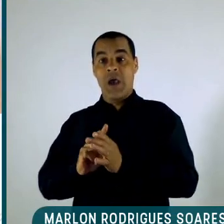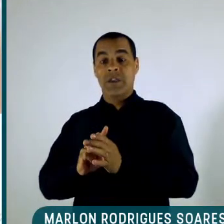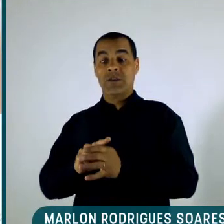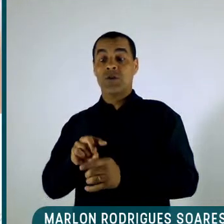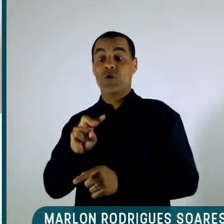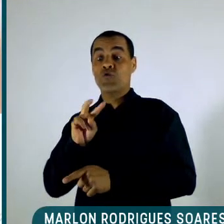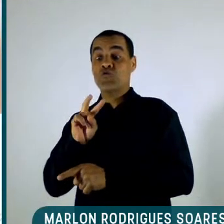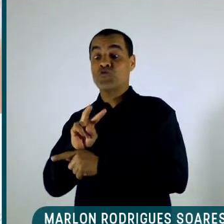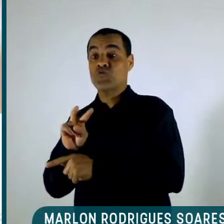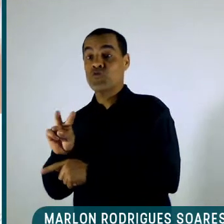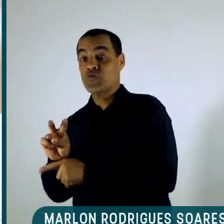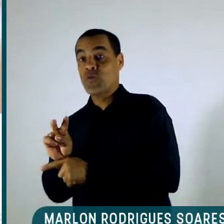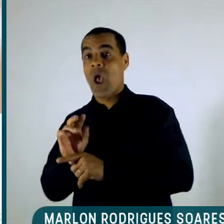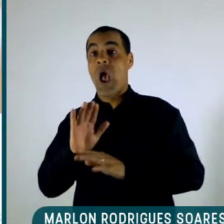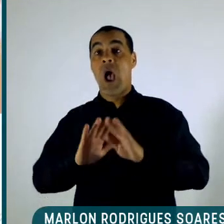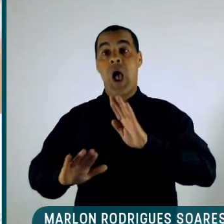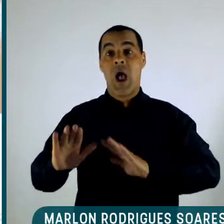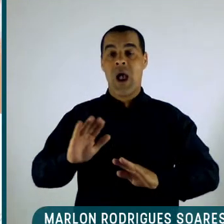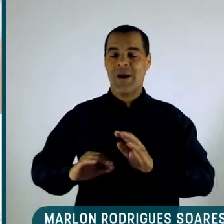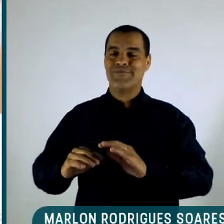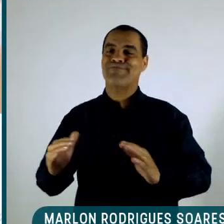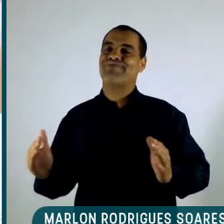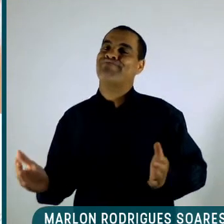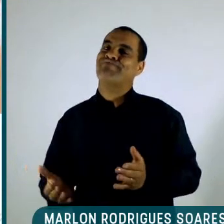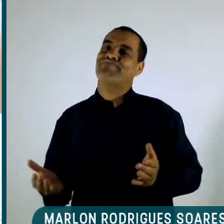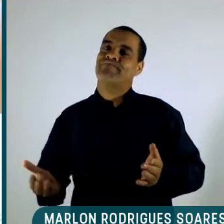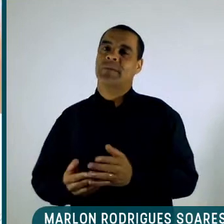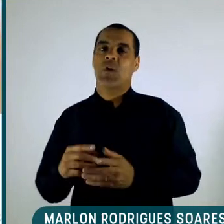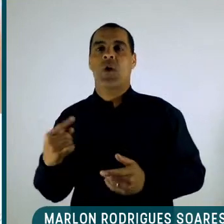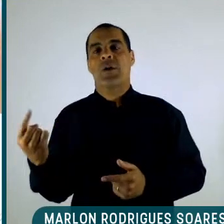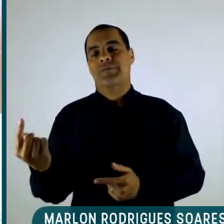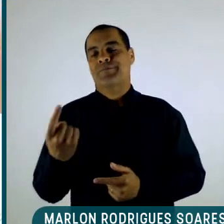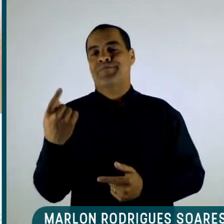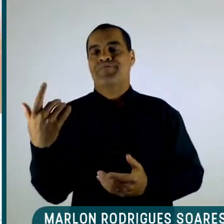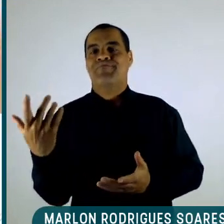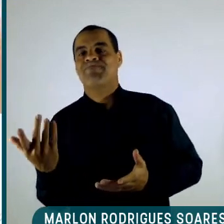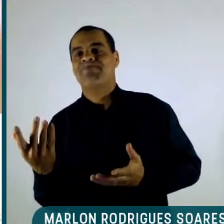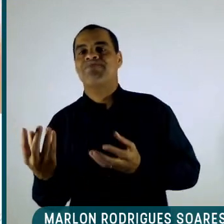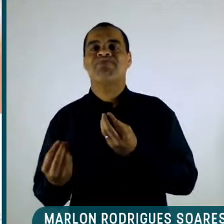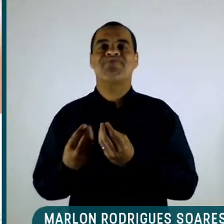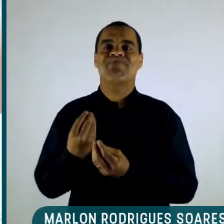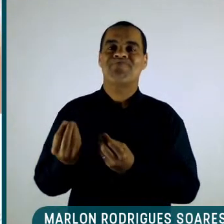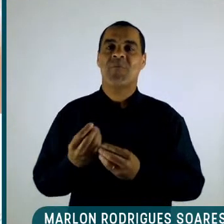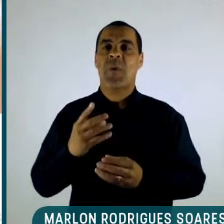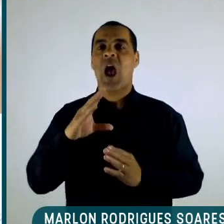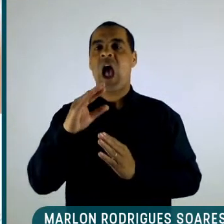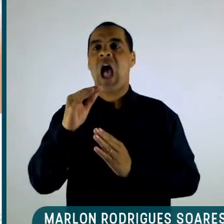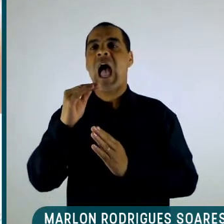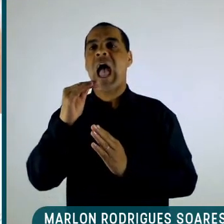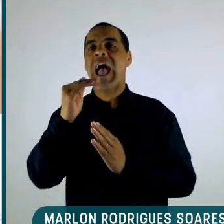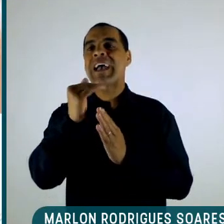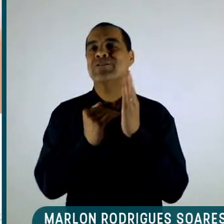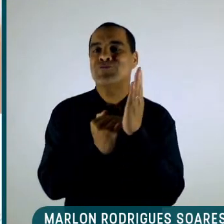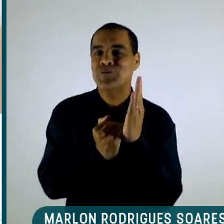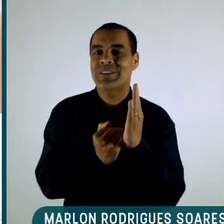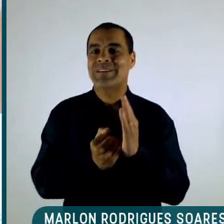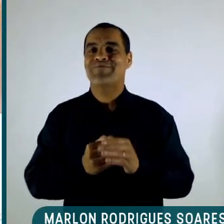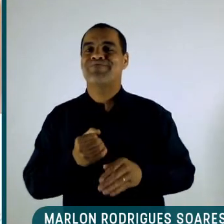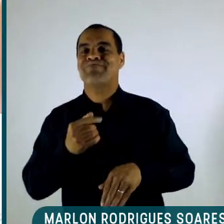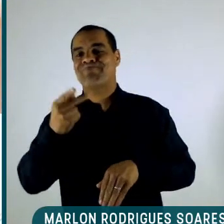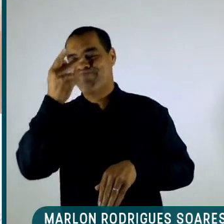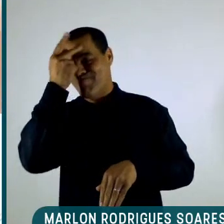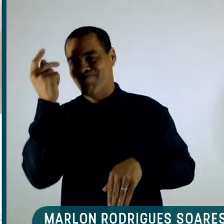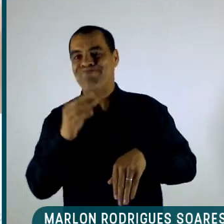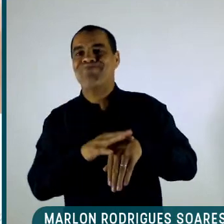very complex. It involves prevention, and up to now, the only weapon we have had to reduce the number